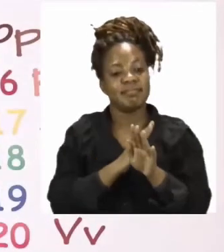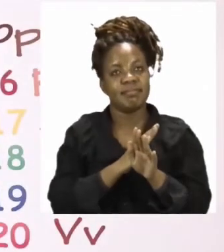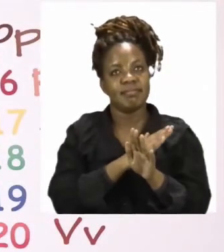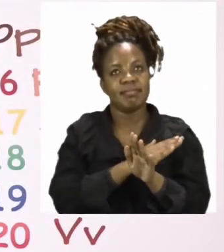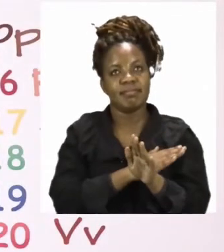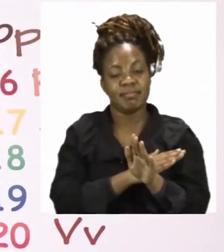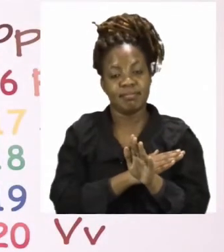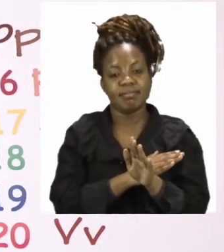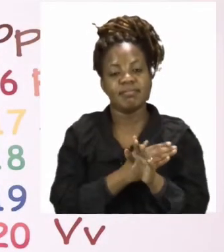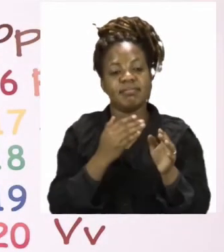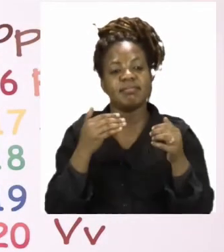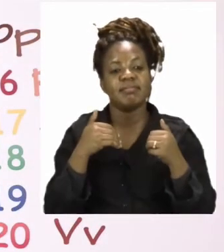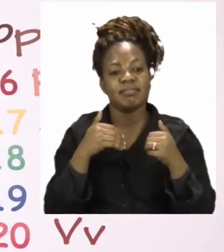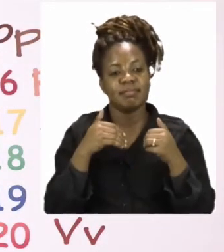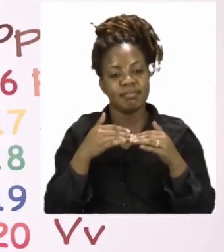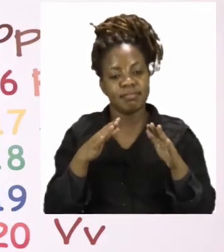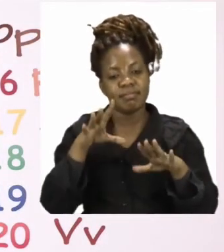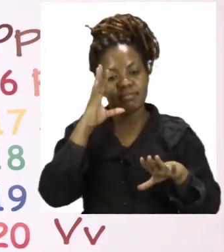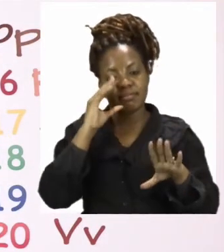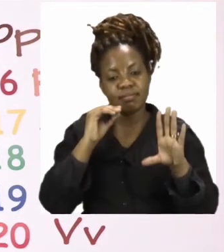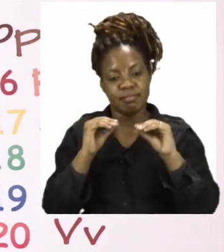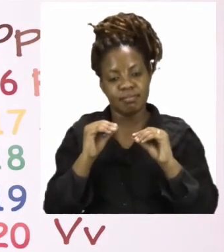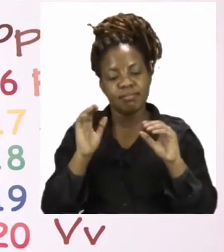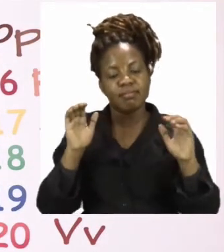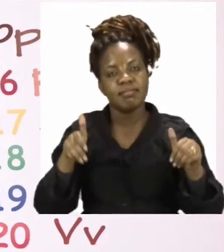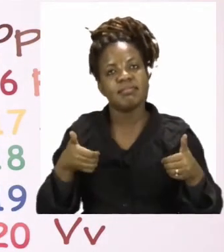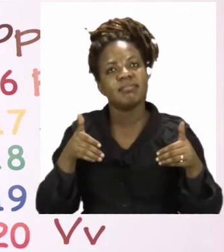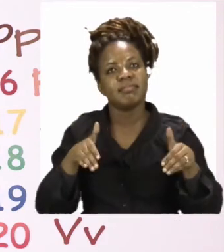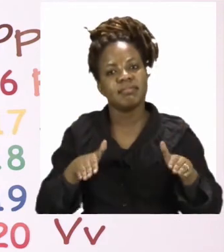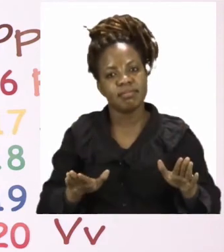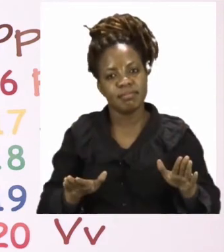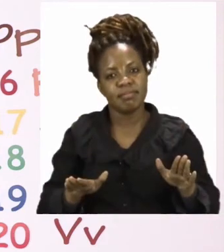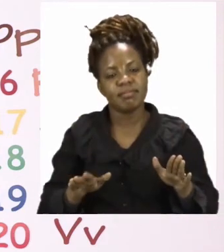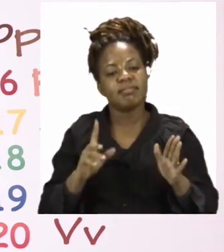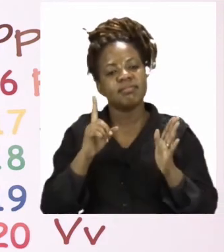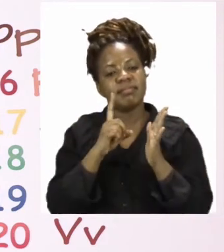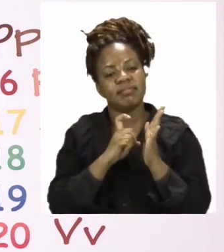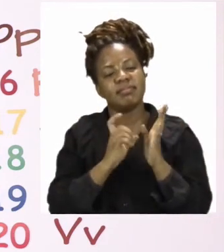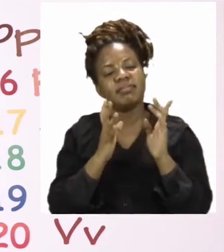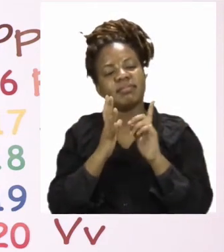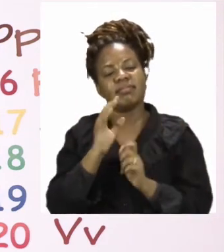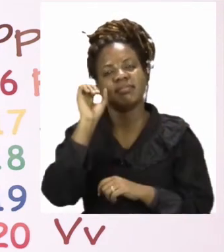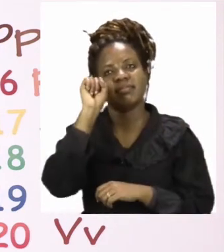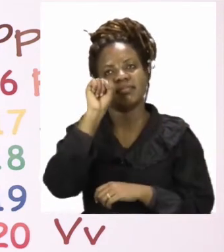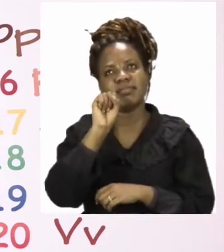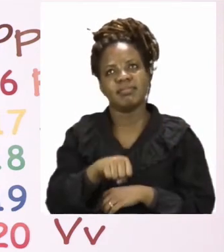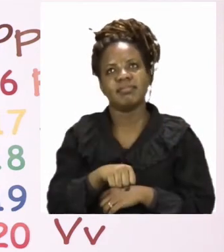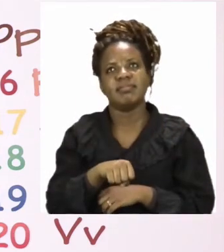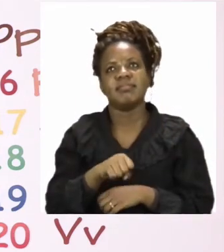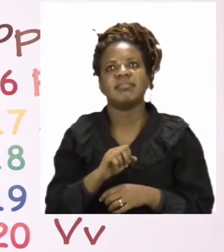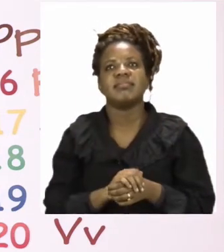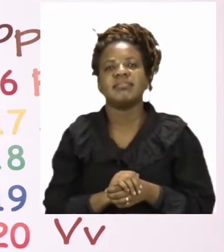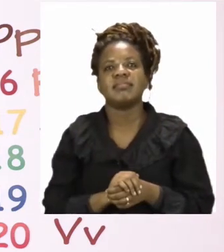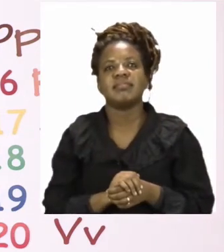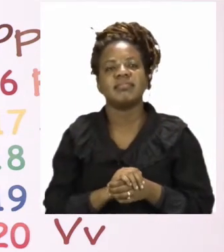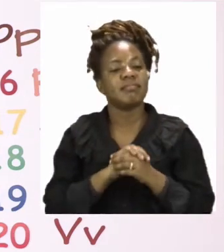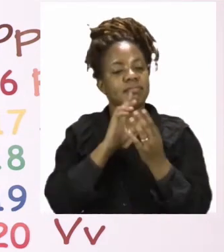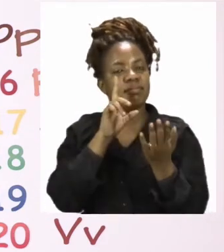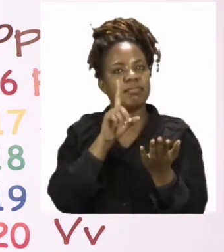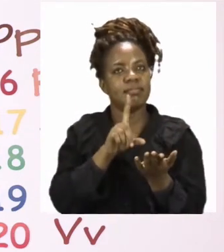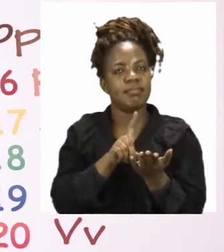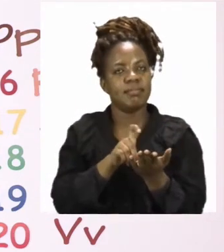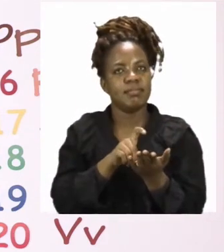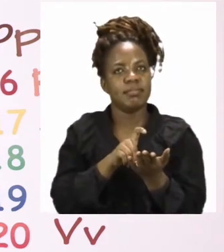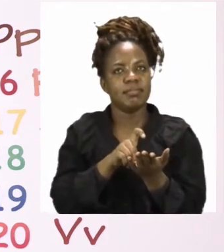into any lessons, boys and girls, we need to sanitize. So let's take our